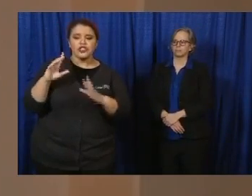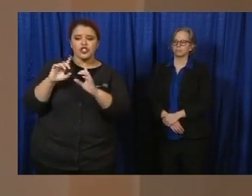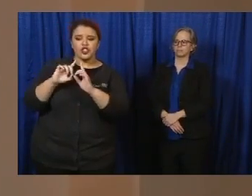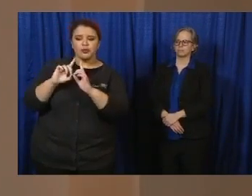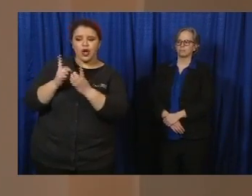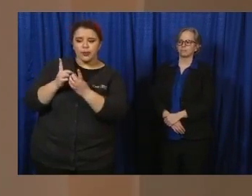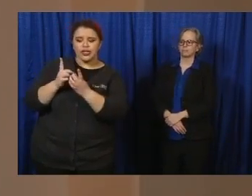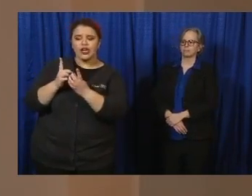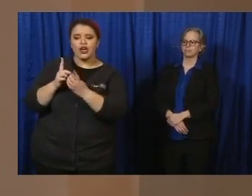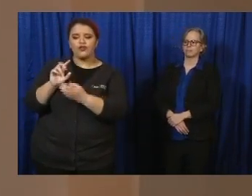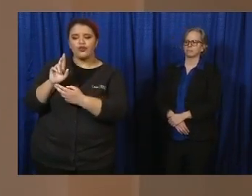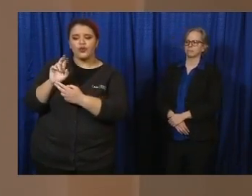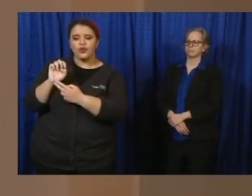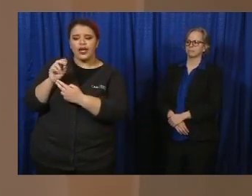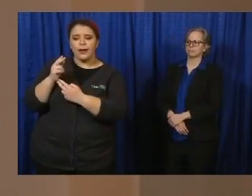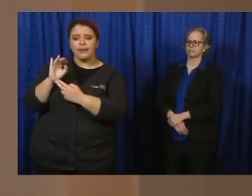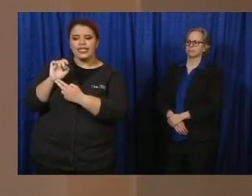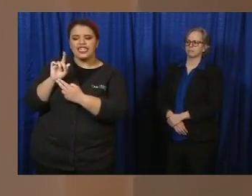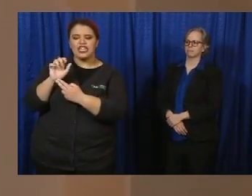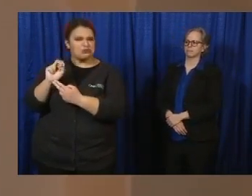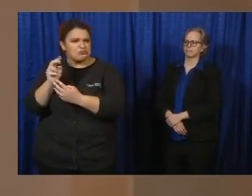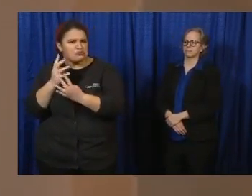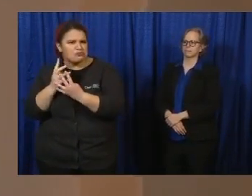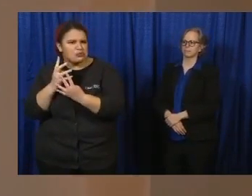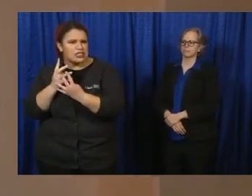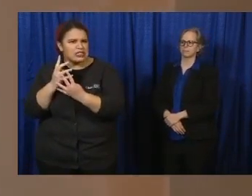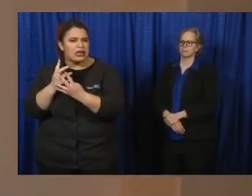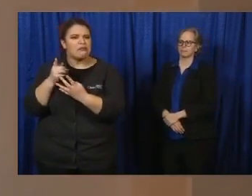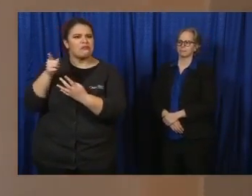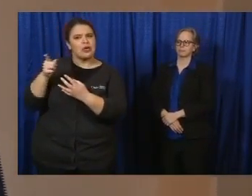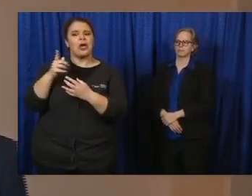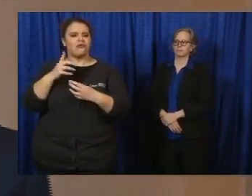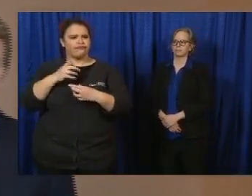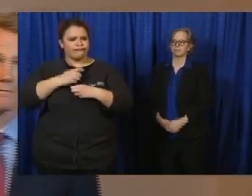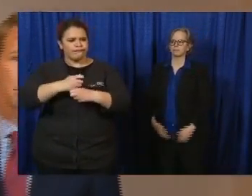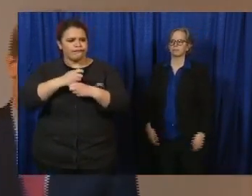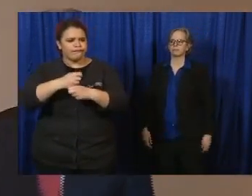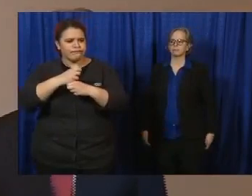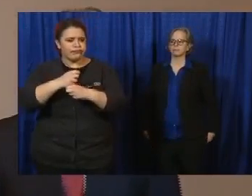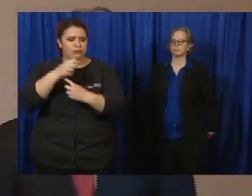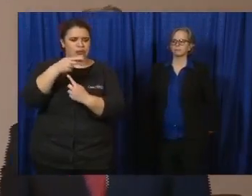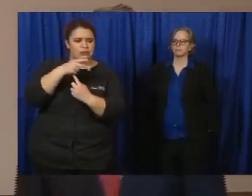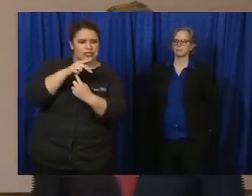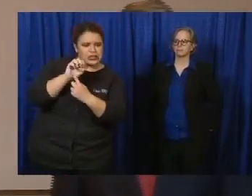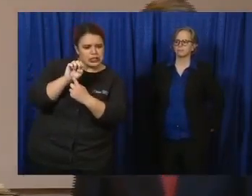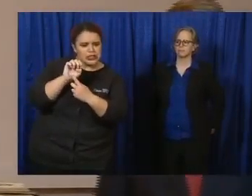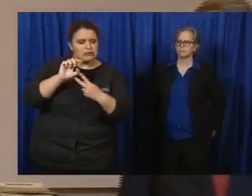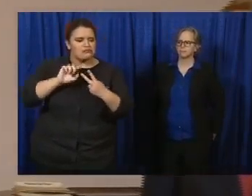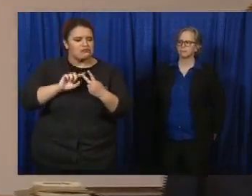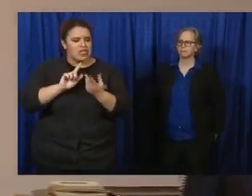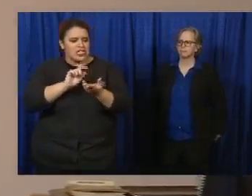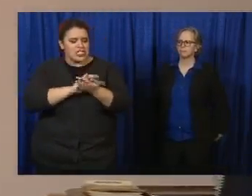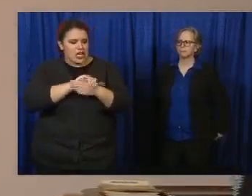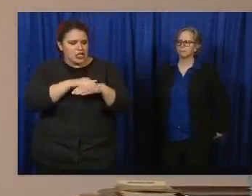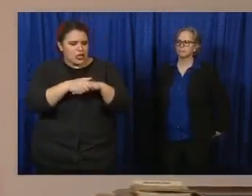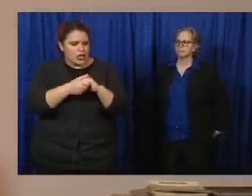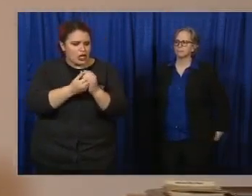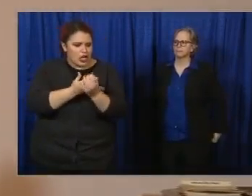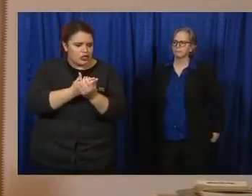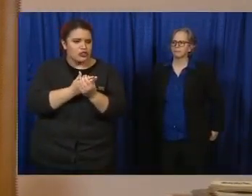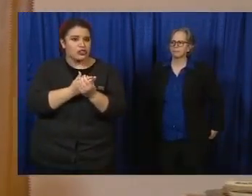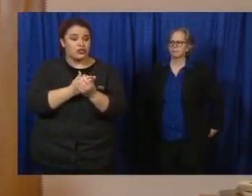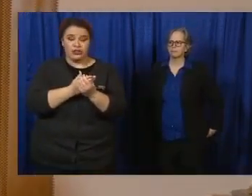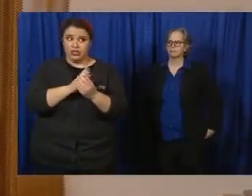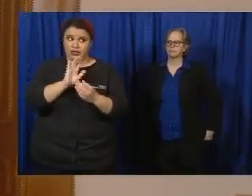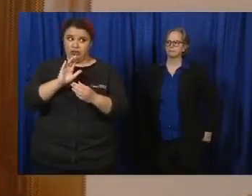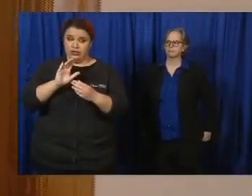Correction workshops will be able to put out in terms of PPE and sanitizer. Does that assume kind of a healthy prison